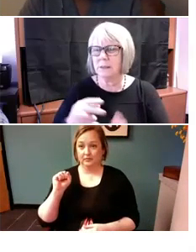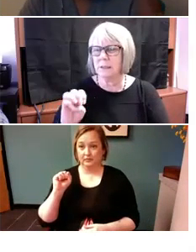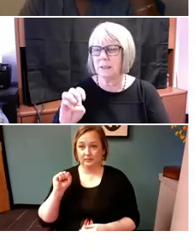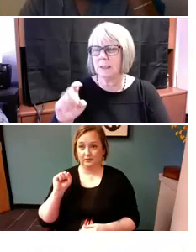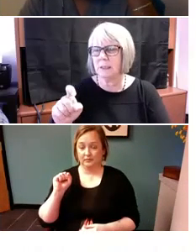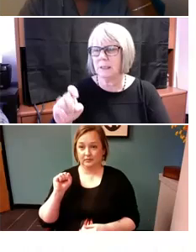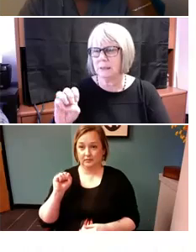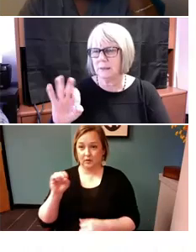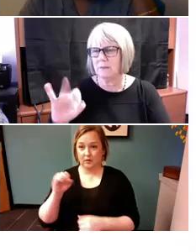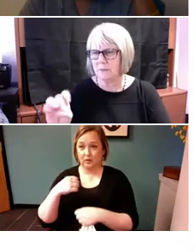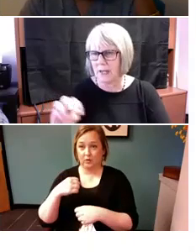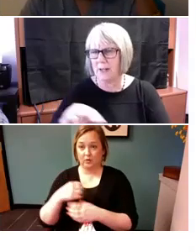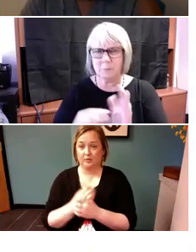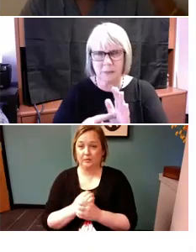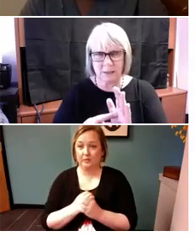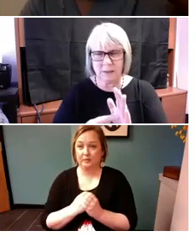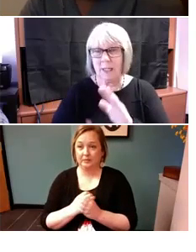I can run this exe file